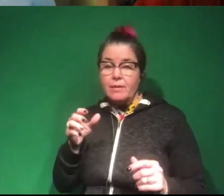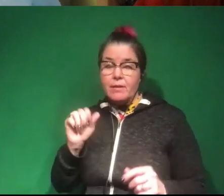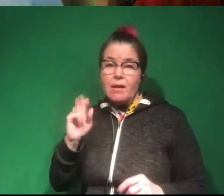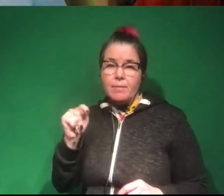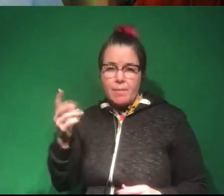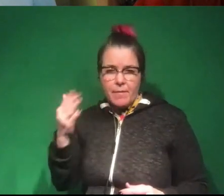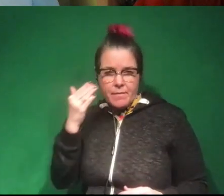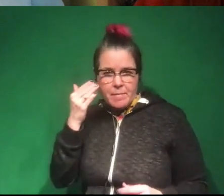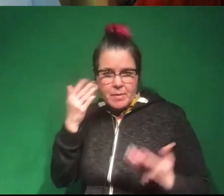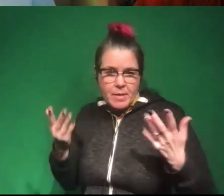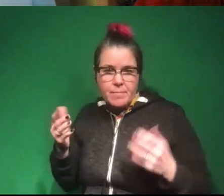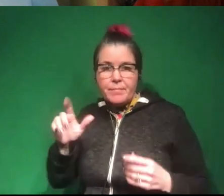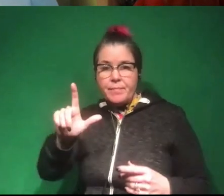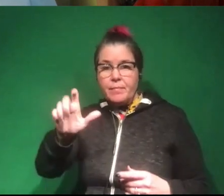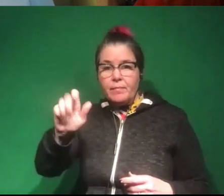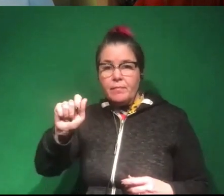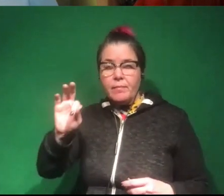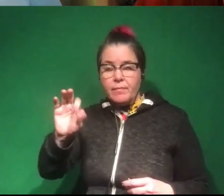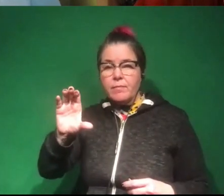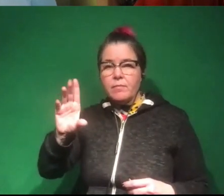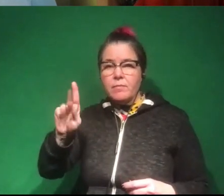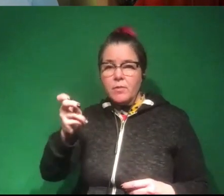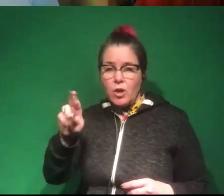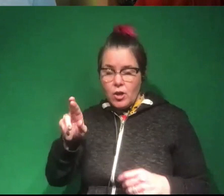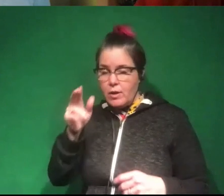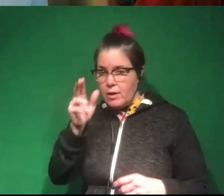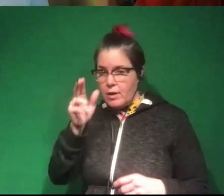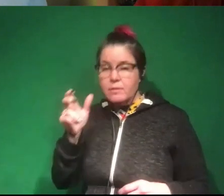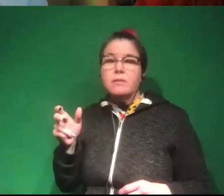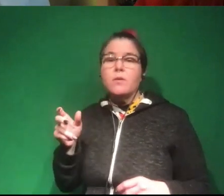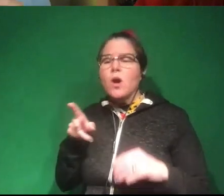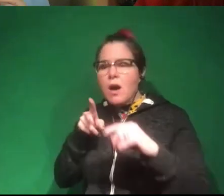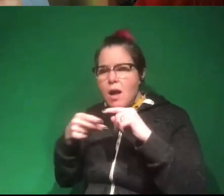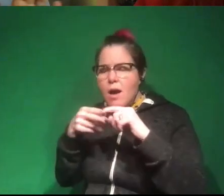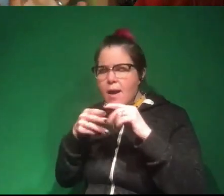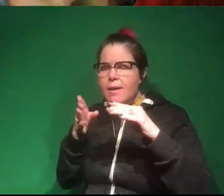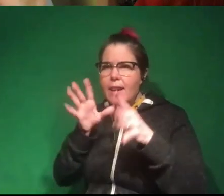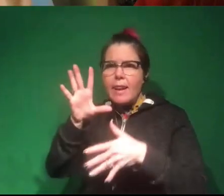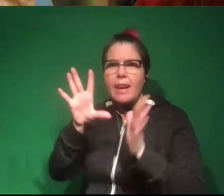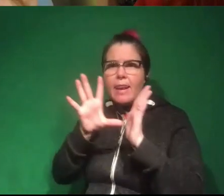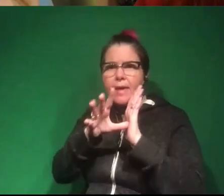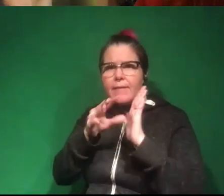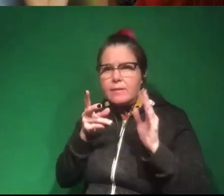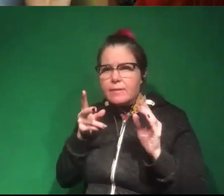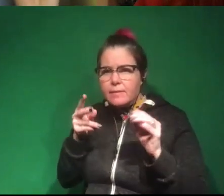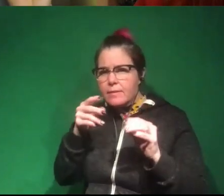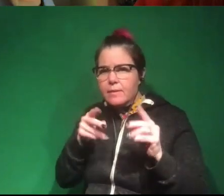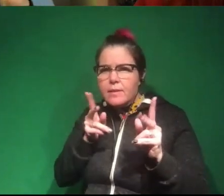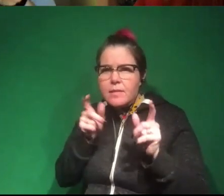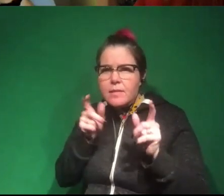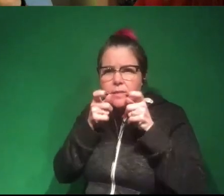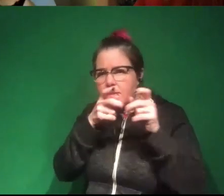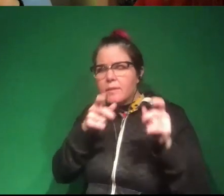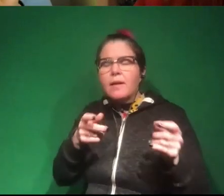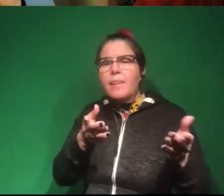be familiar with them. These are leafcutter ants. They will actually cut small pieces of leaves, take them back in these really beautiful trails of